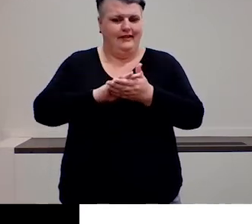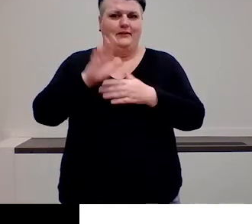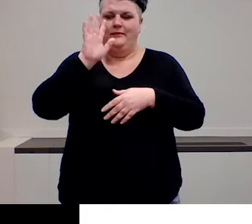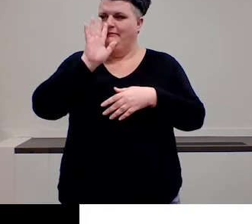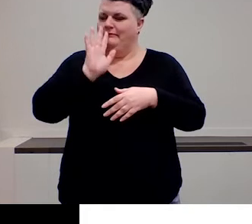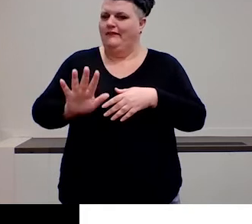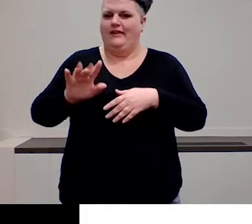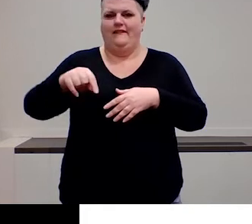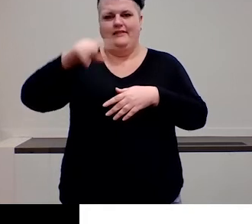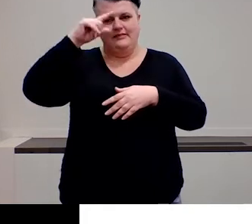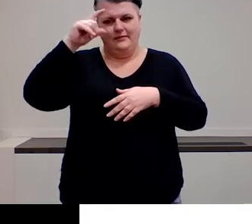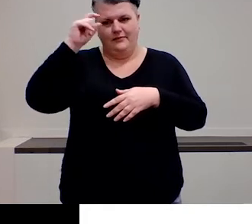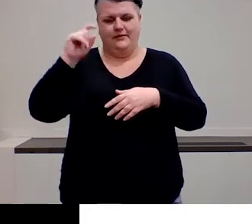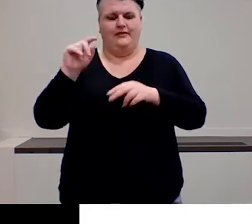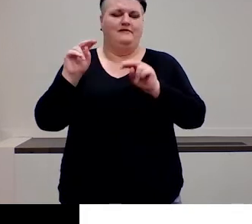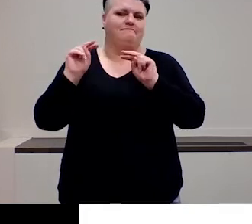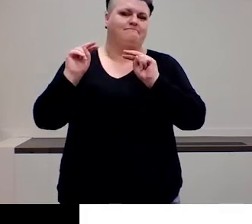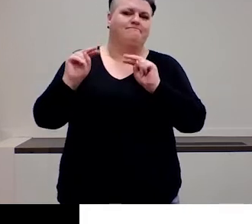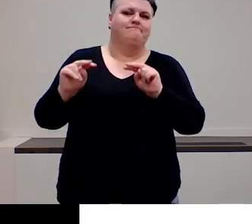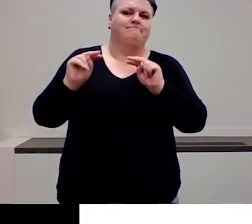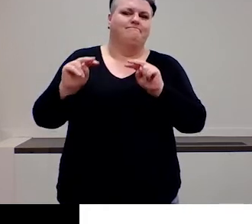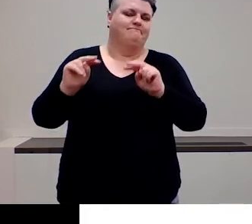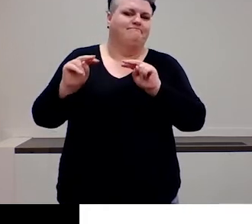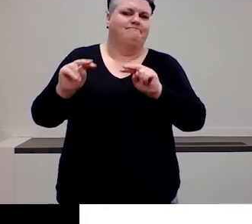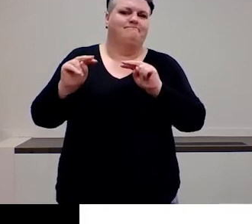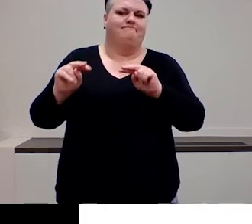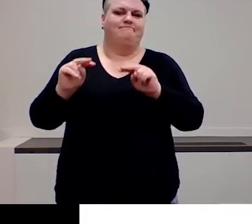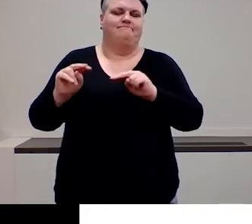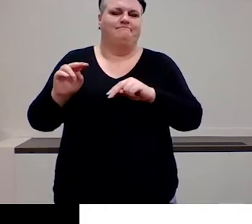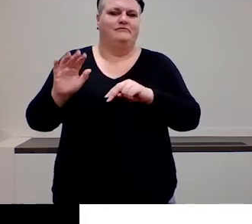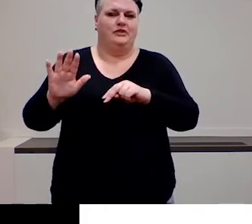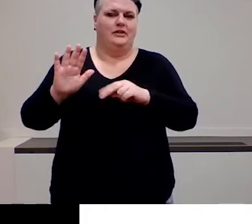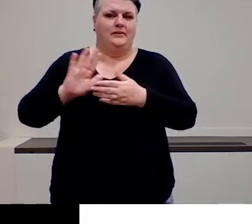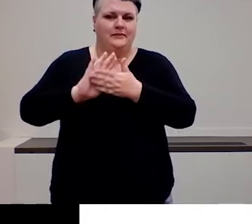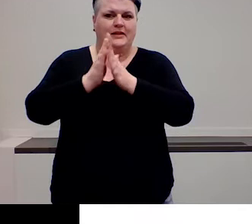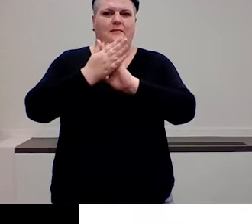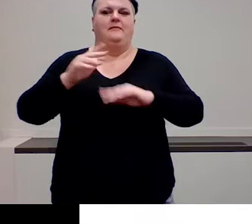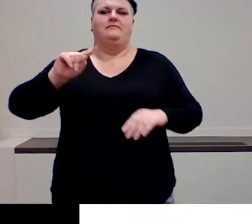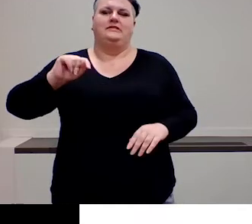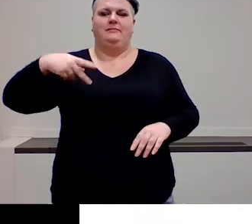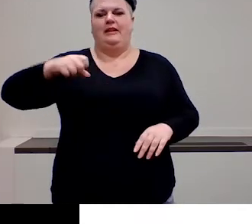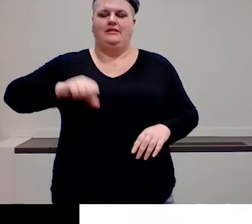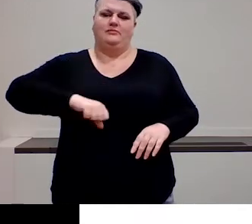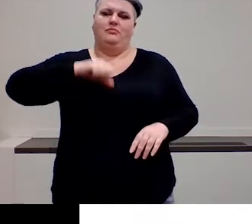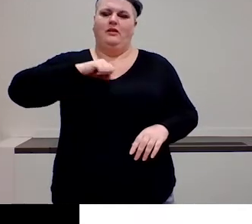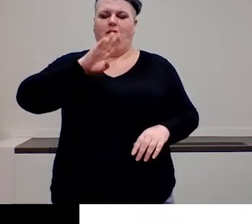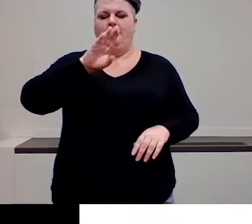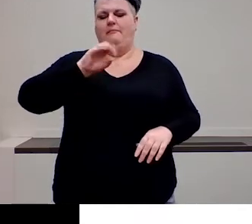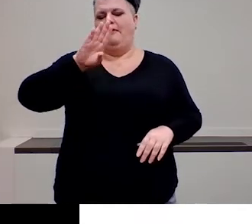be 5 this summer, and I look forward to, her becoming a TPS proud